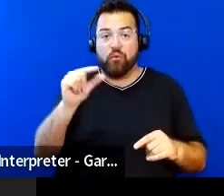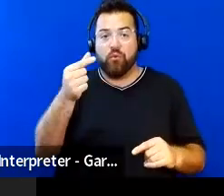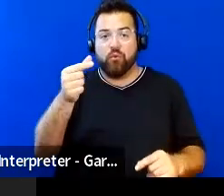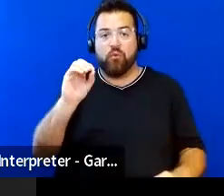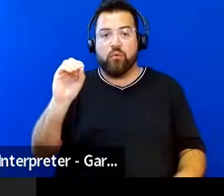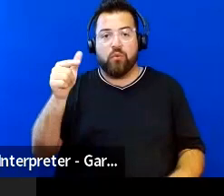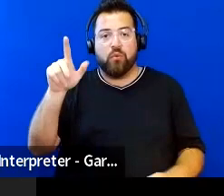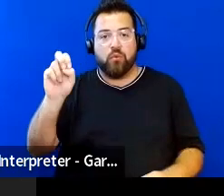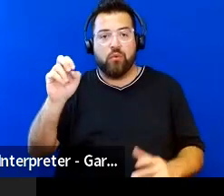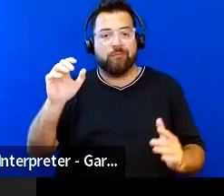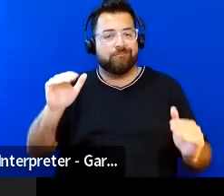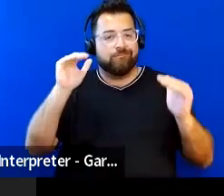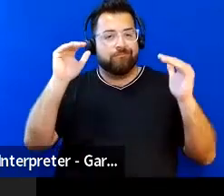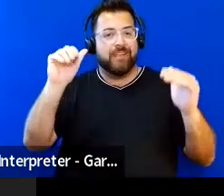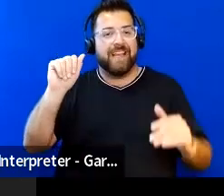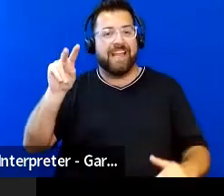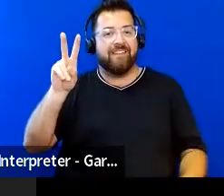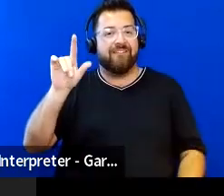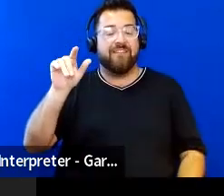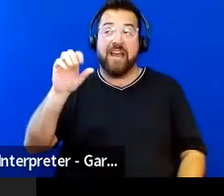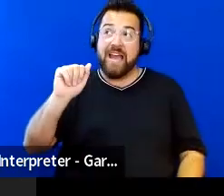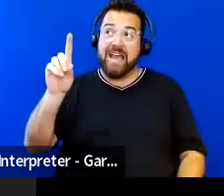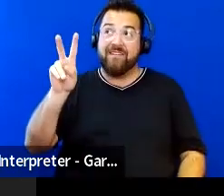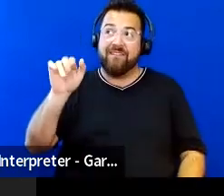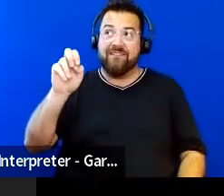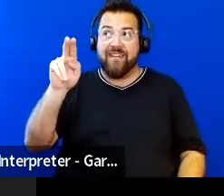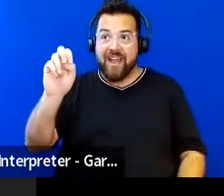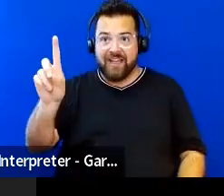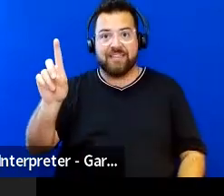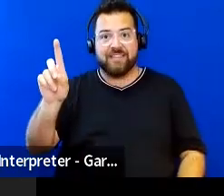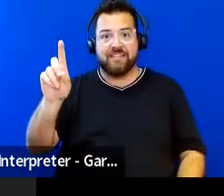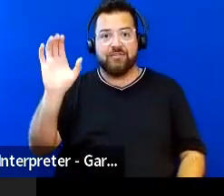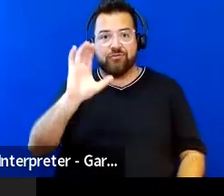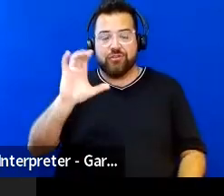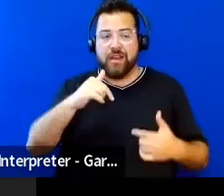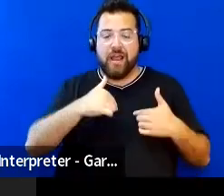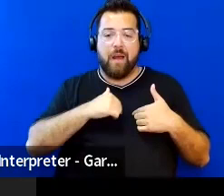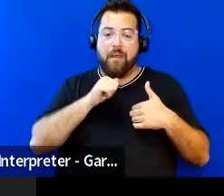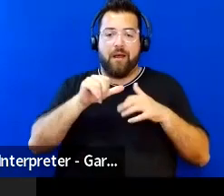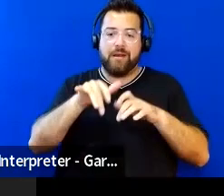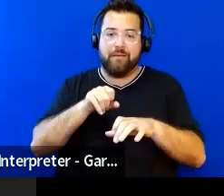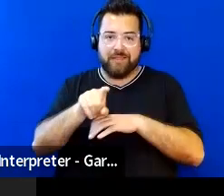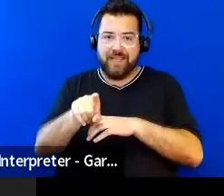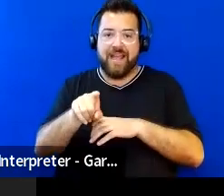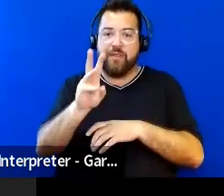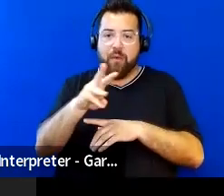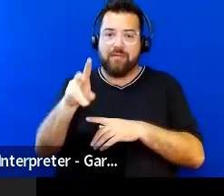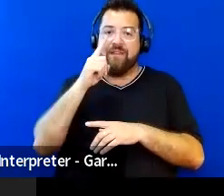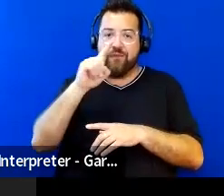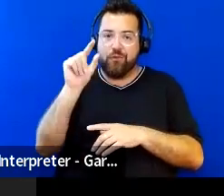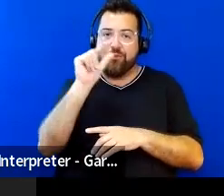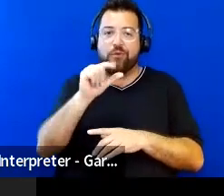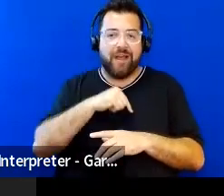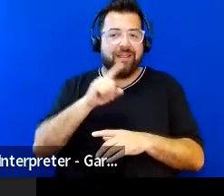Advanced Search. And I'm not going to put the website for Google in. I think everybody probably can find